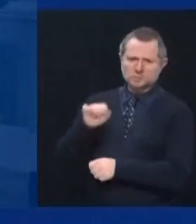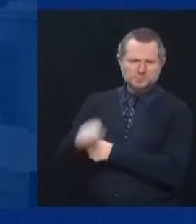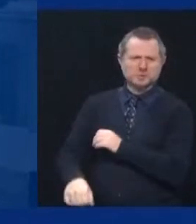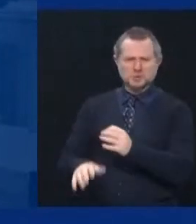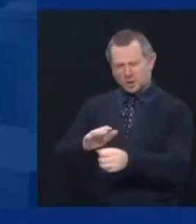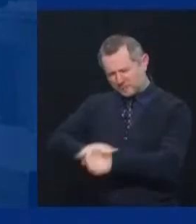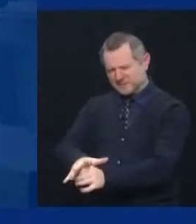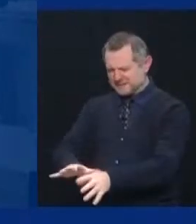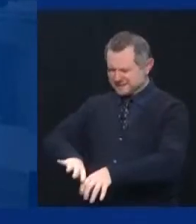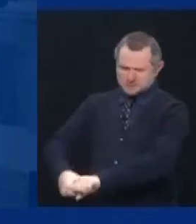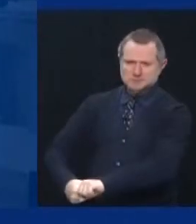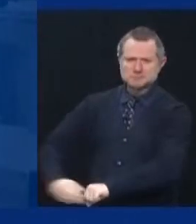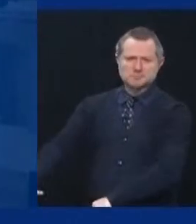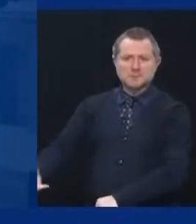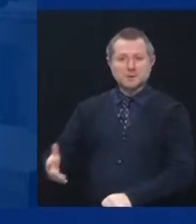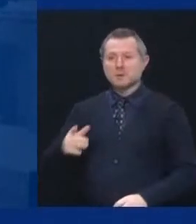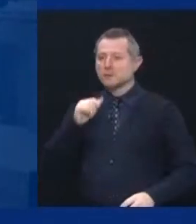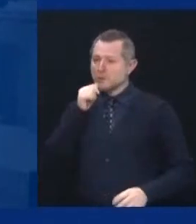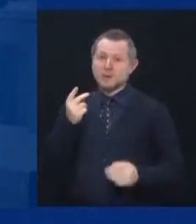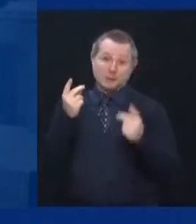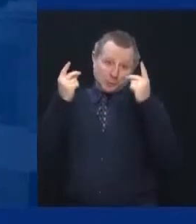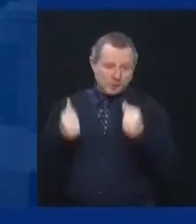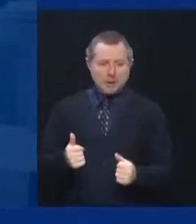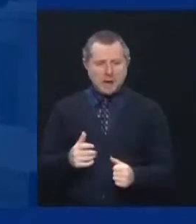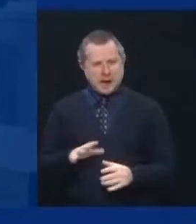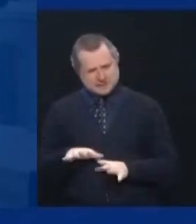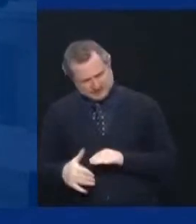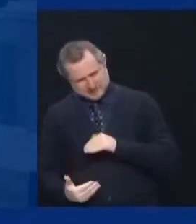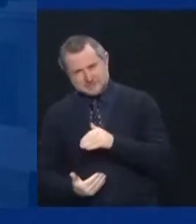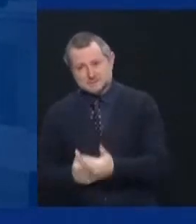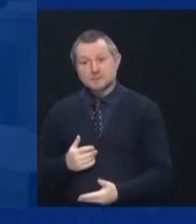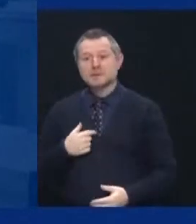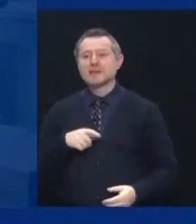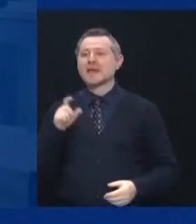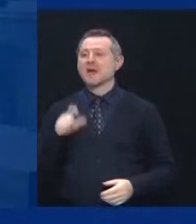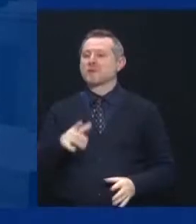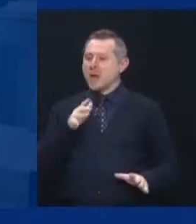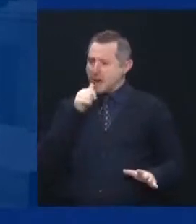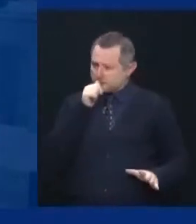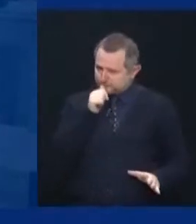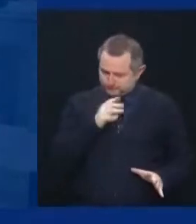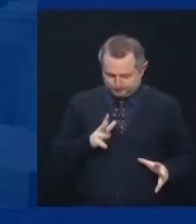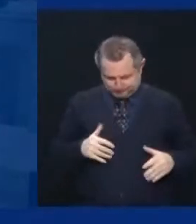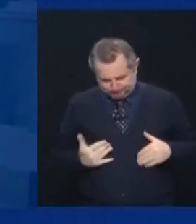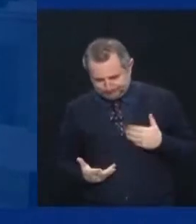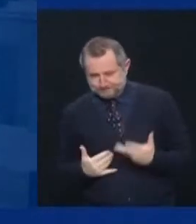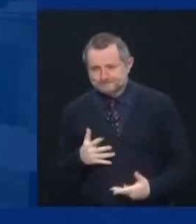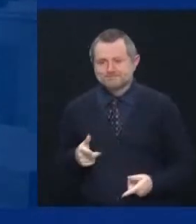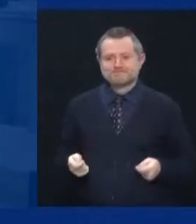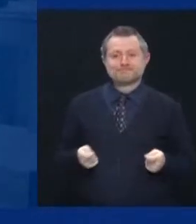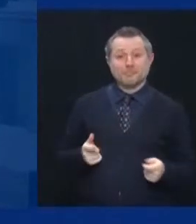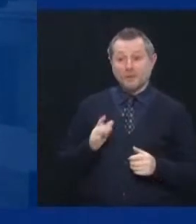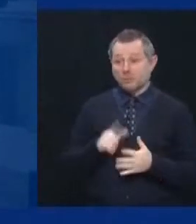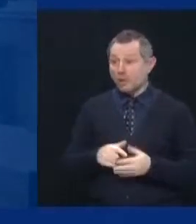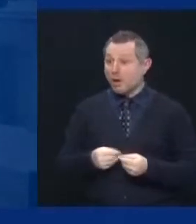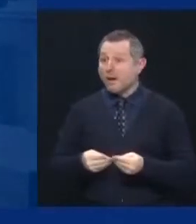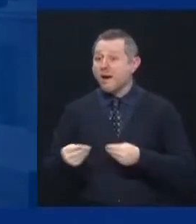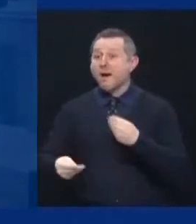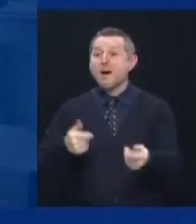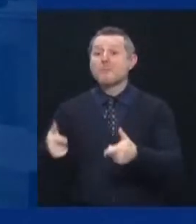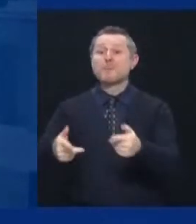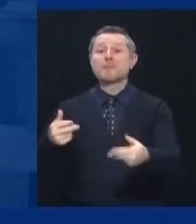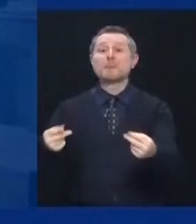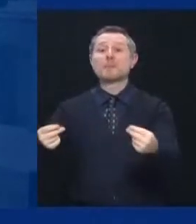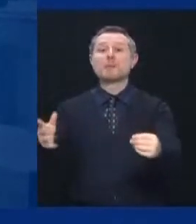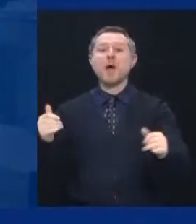the war overnight. And we're going to have to deal with that period. Get the vaccine out as quickly as possible?